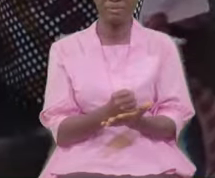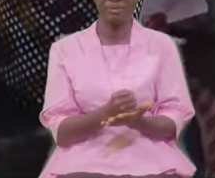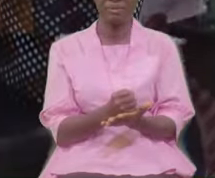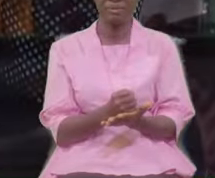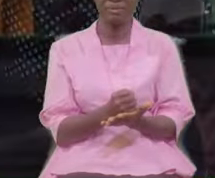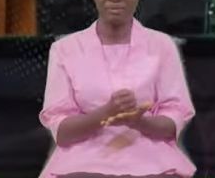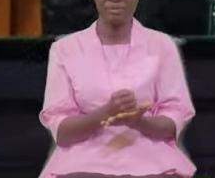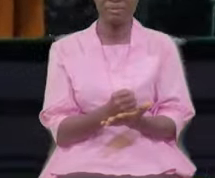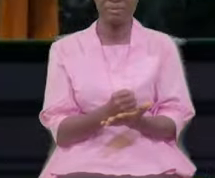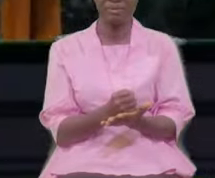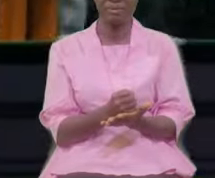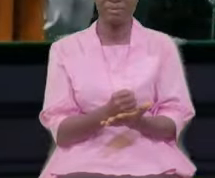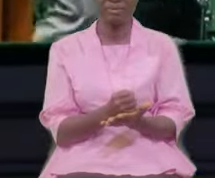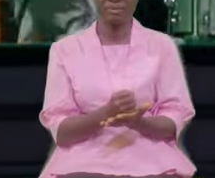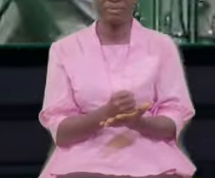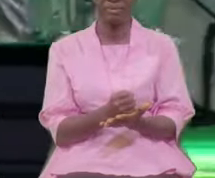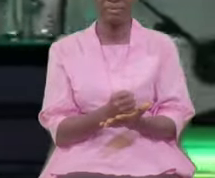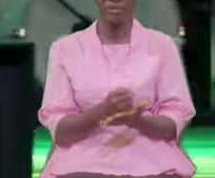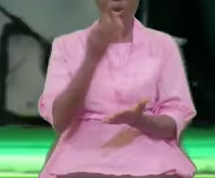am PR